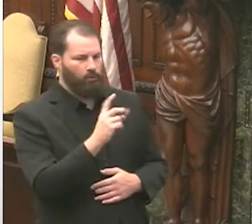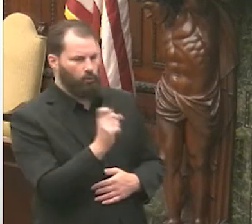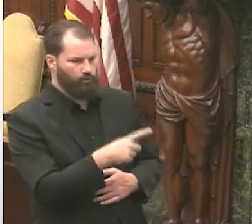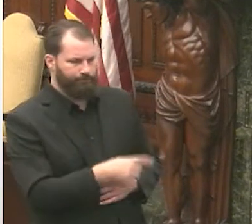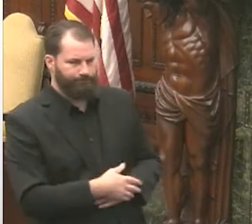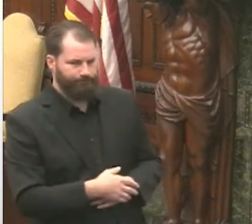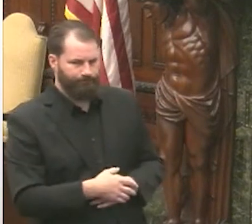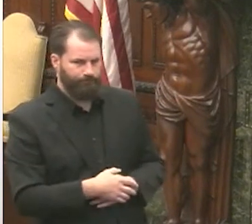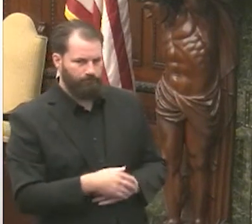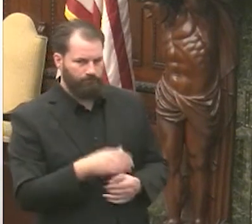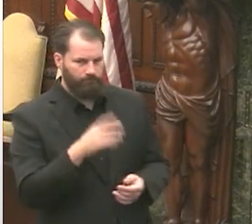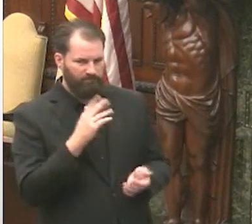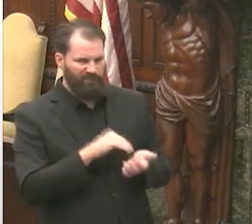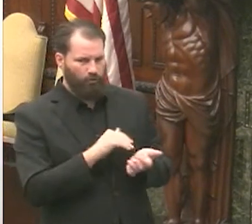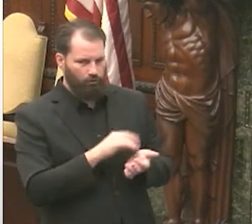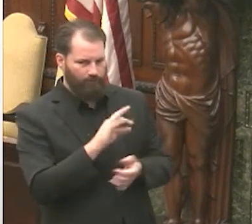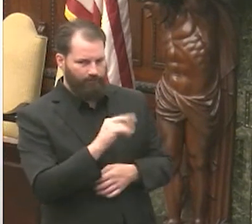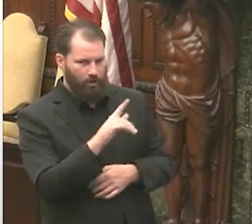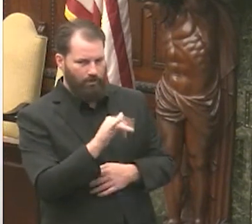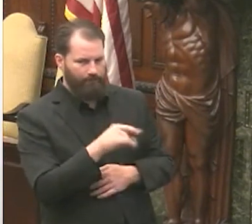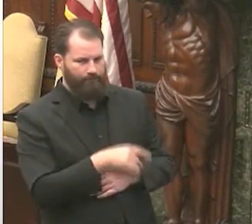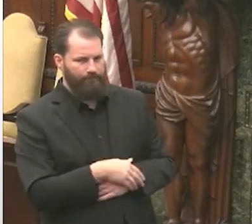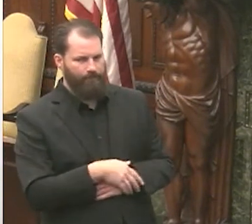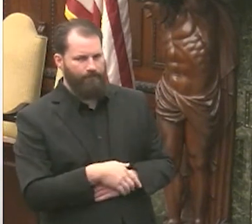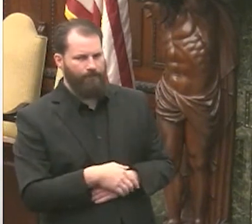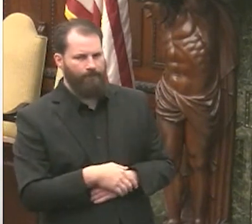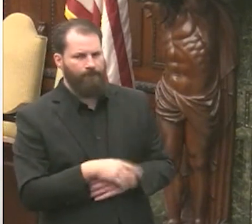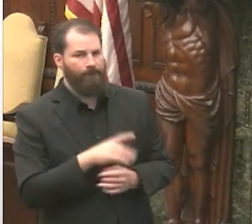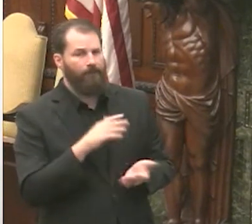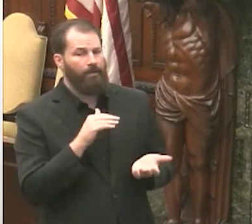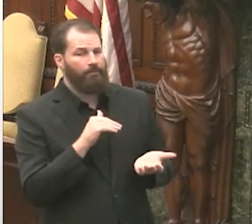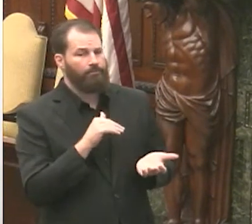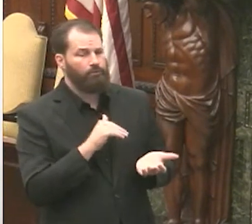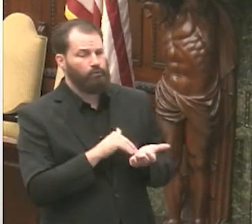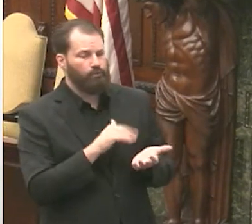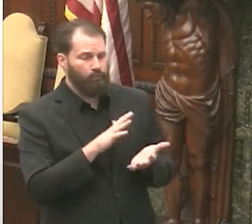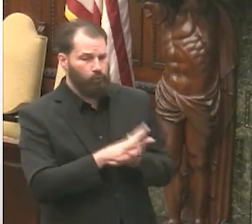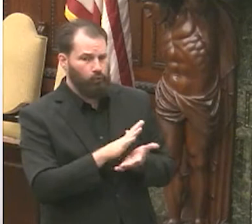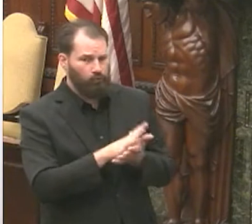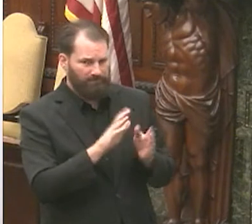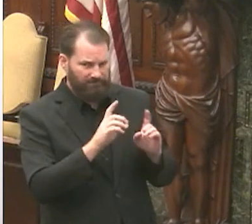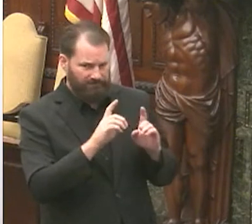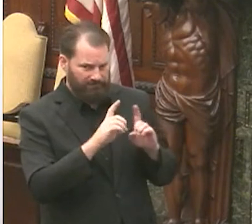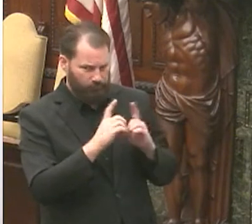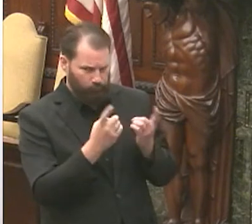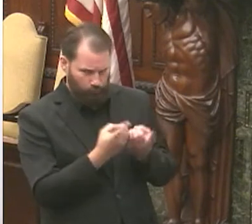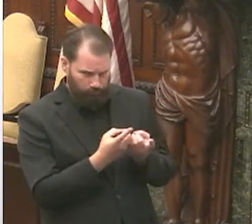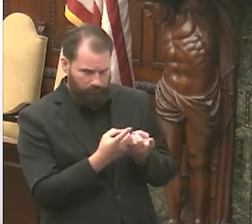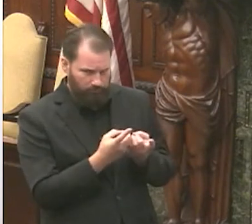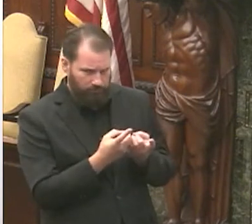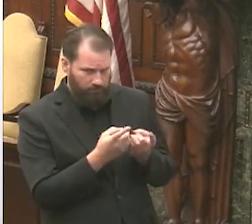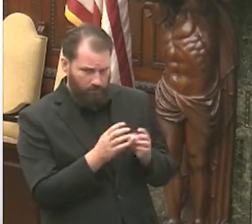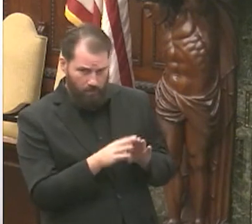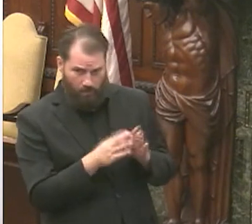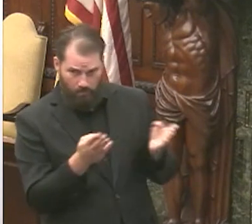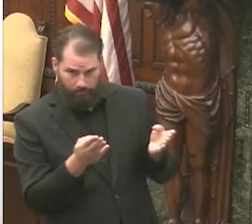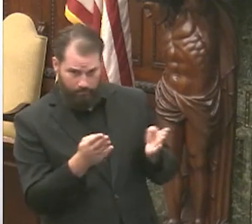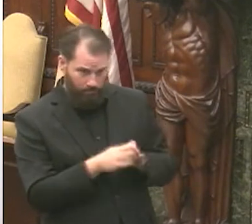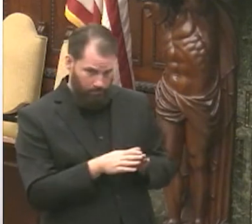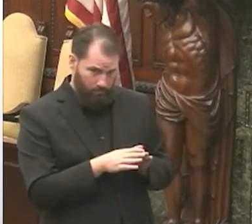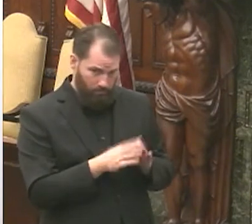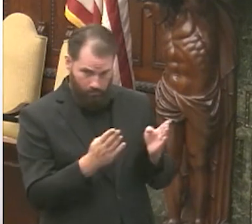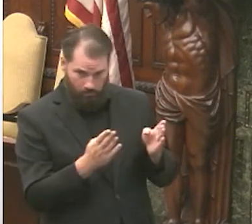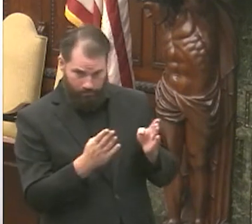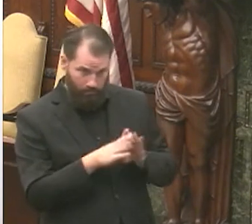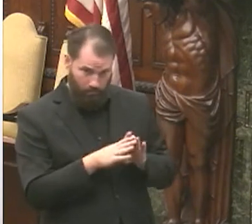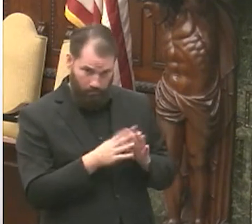a square answer on it. The school district has been open about wanting to return to public schools, our return to